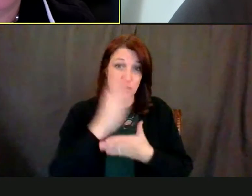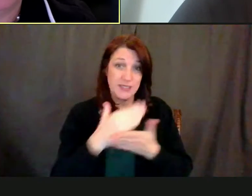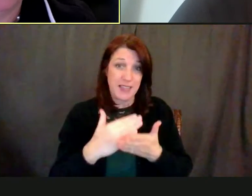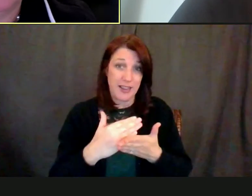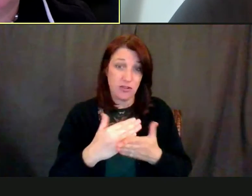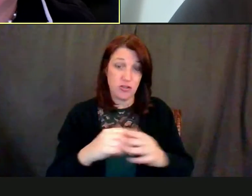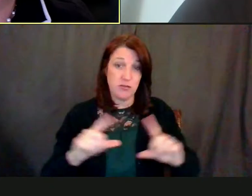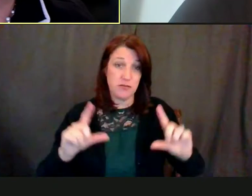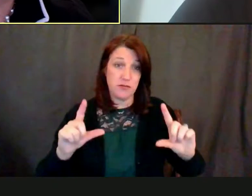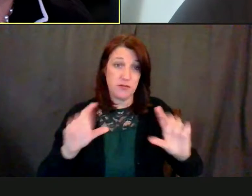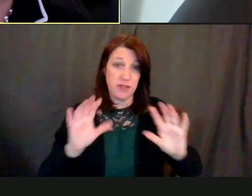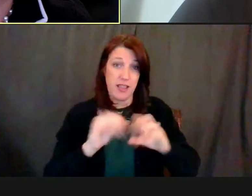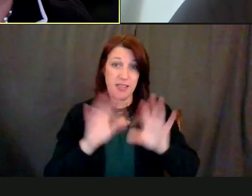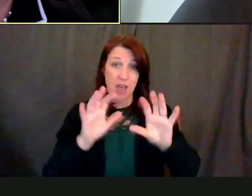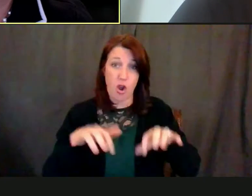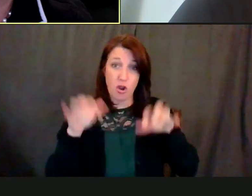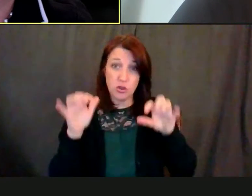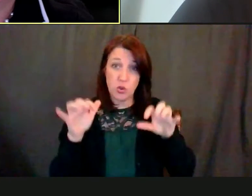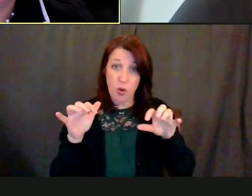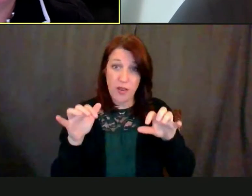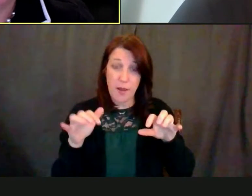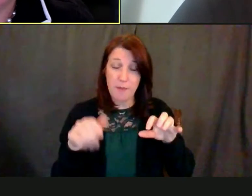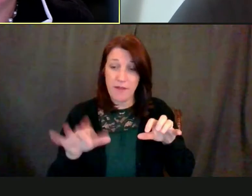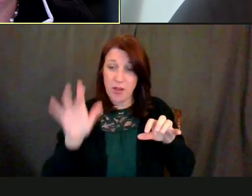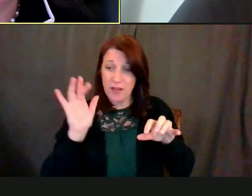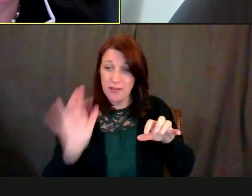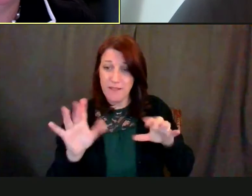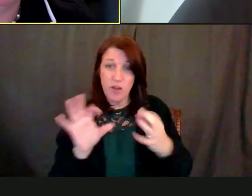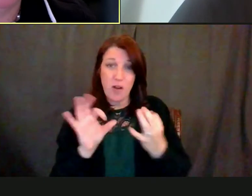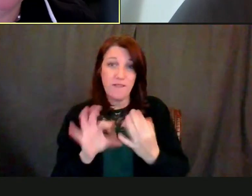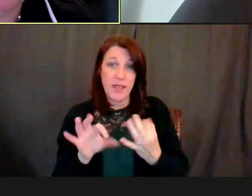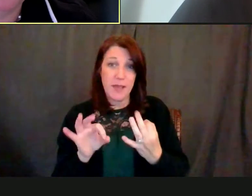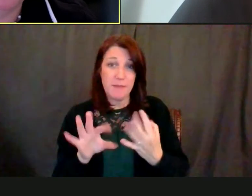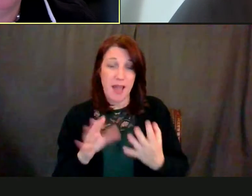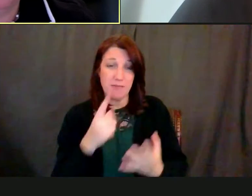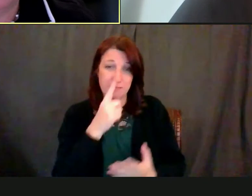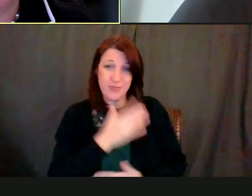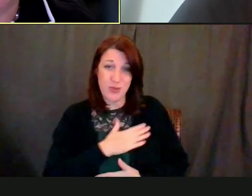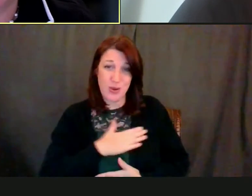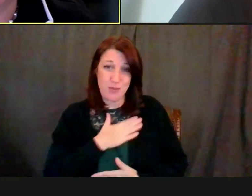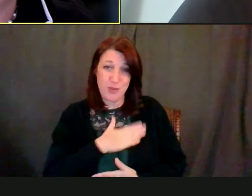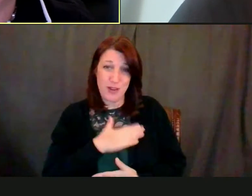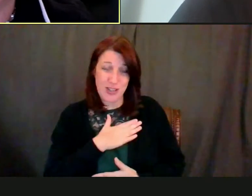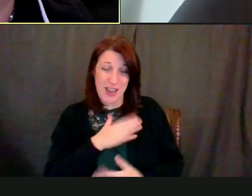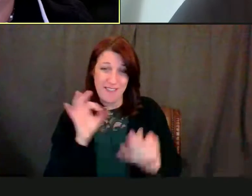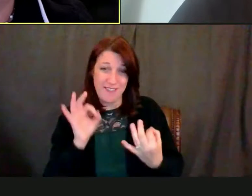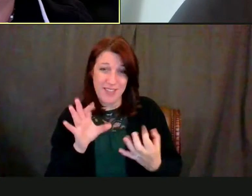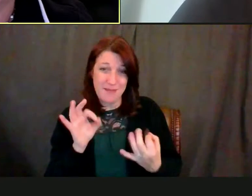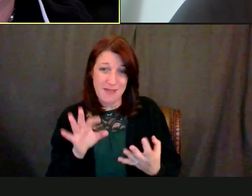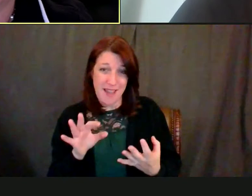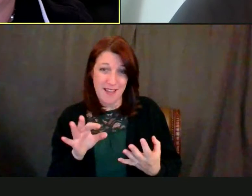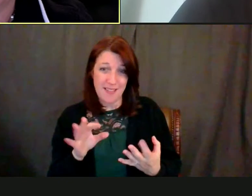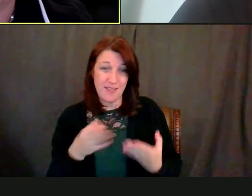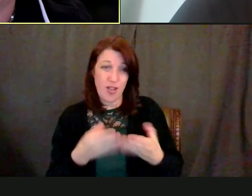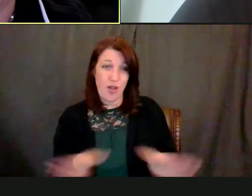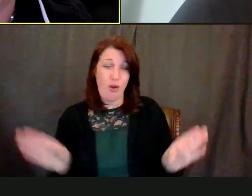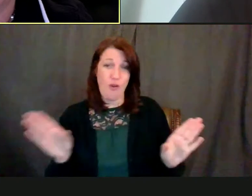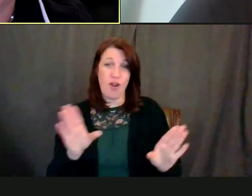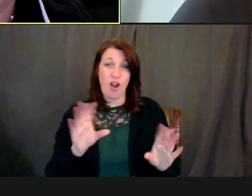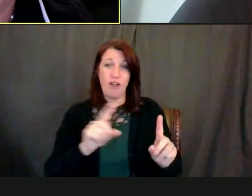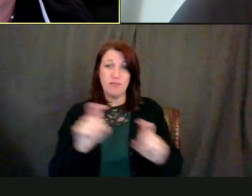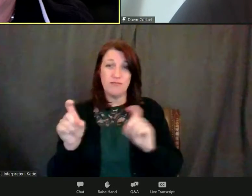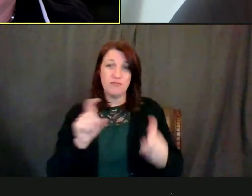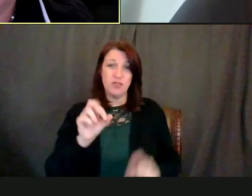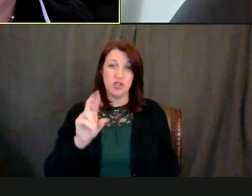in the auditorium list of sections. So when you're done, we would appreciate the feedback, the overall survey